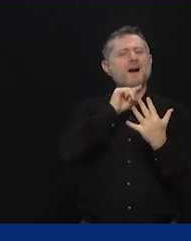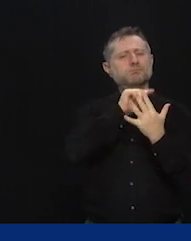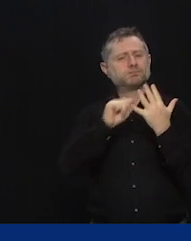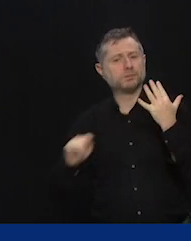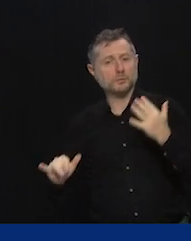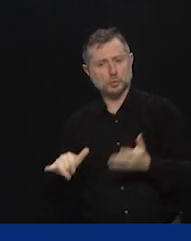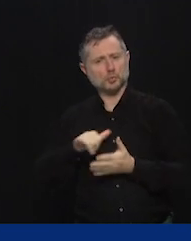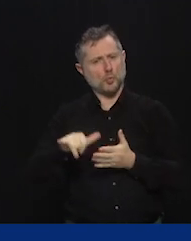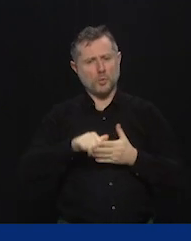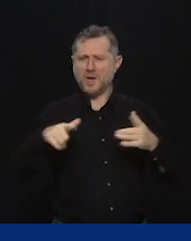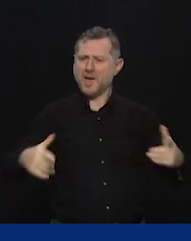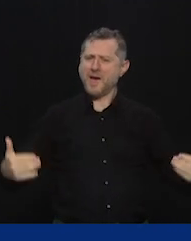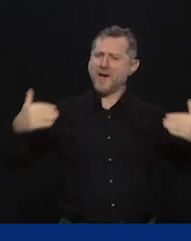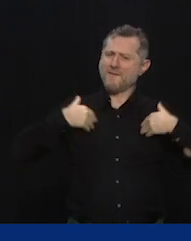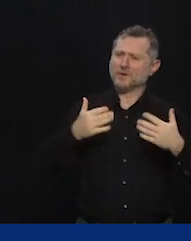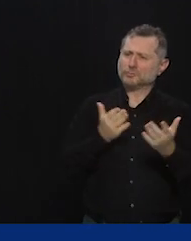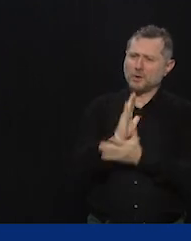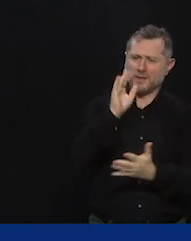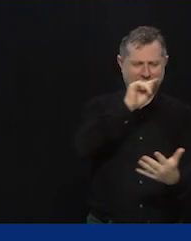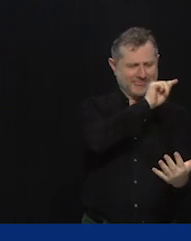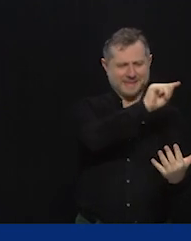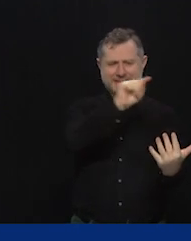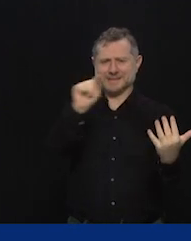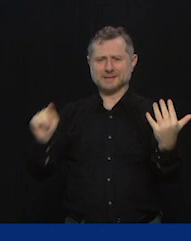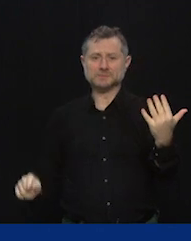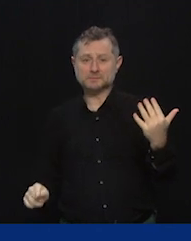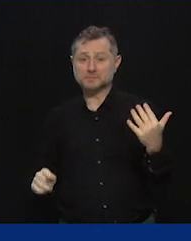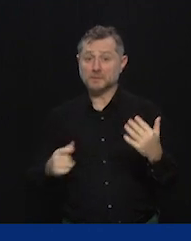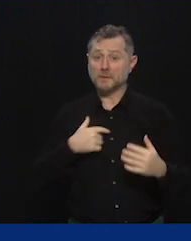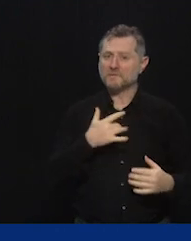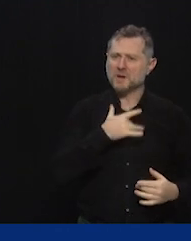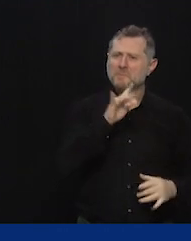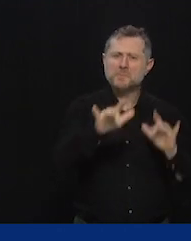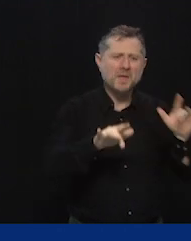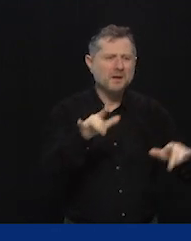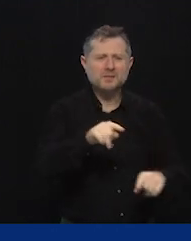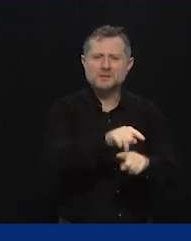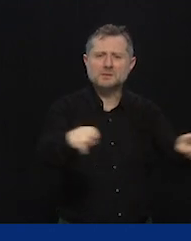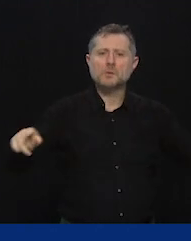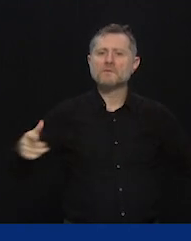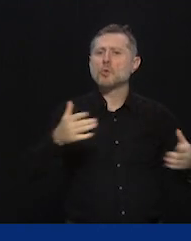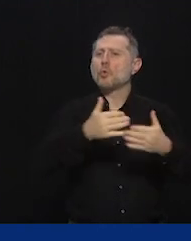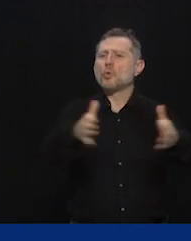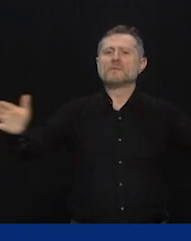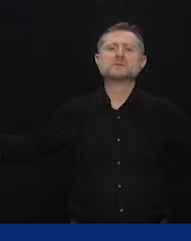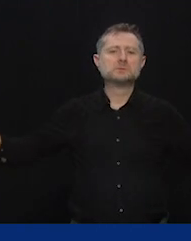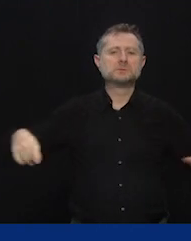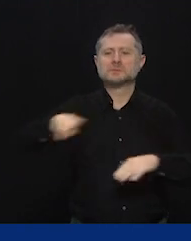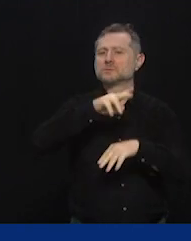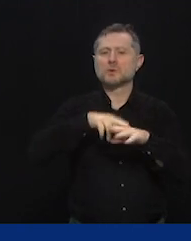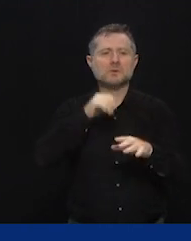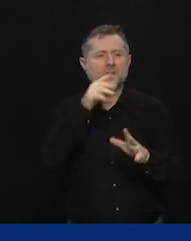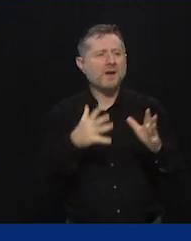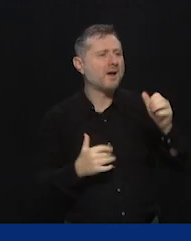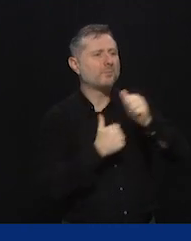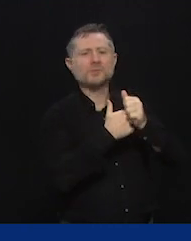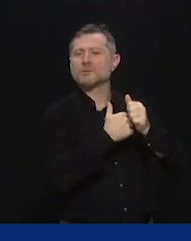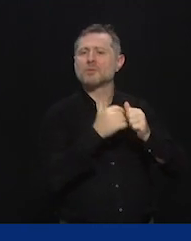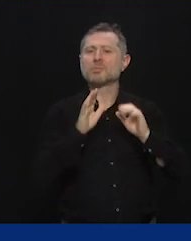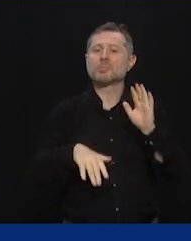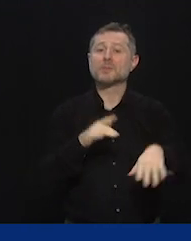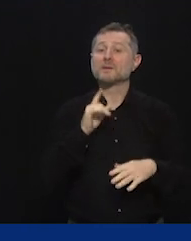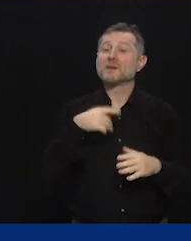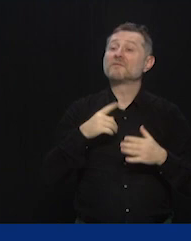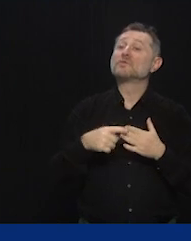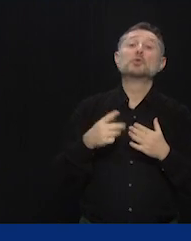progressive ideals here, that I actually feel bad for the rest of the nation has not caught up with us. We need a national policy on paid family leave. Do not leave it